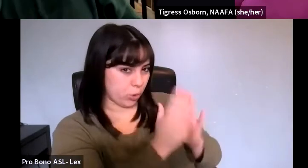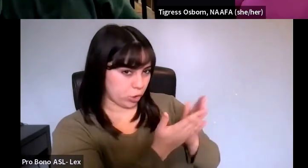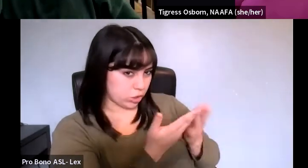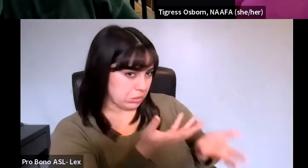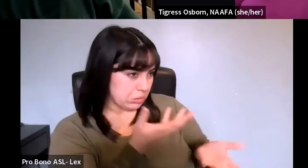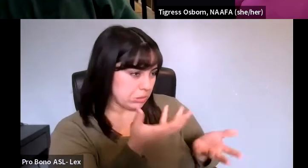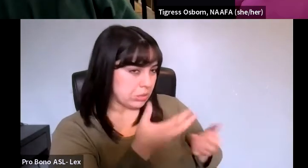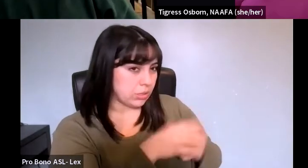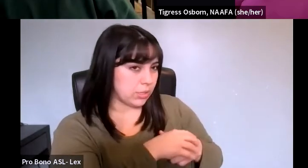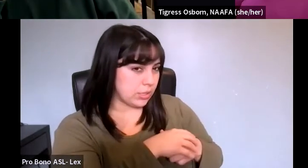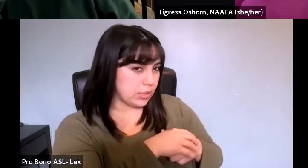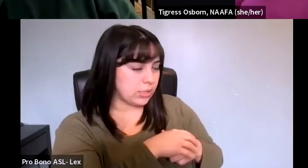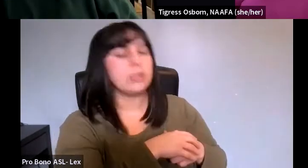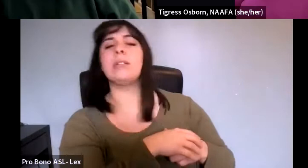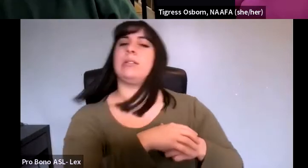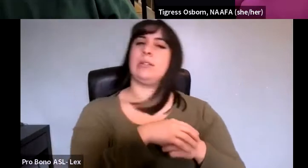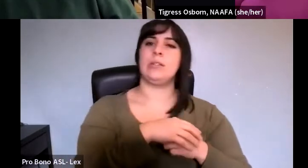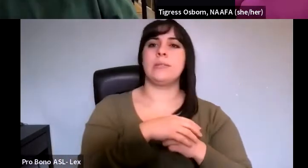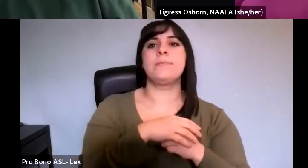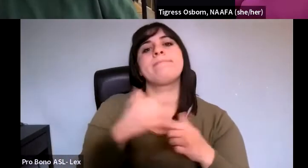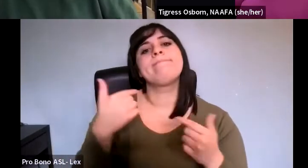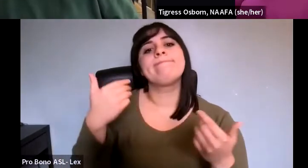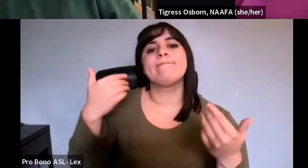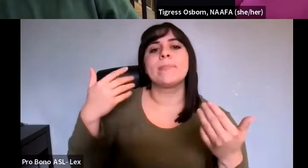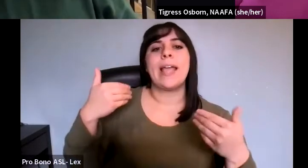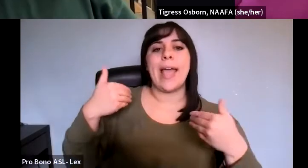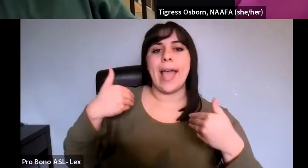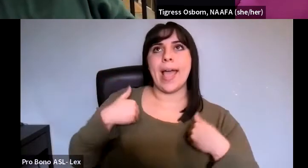I had a vision of the book and a plan for the book.